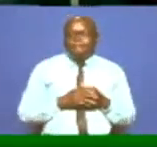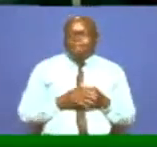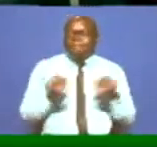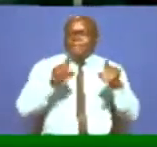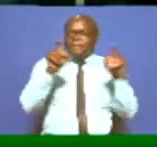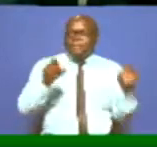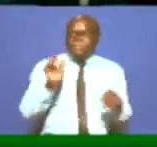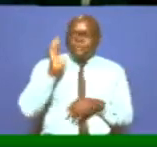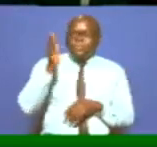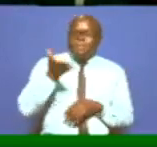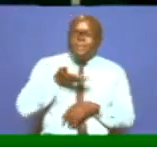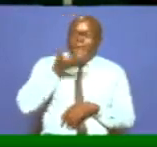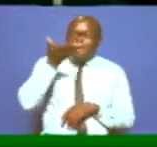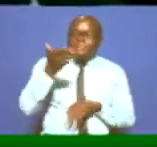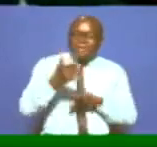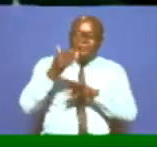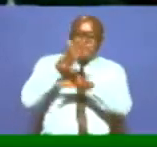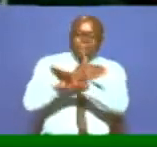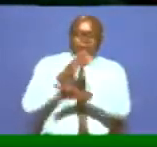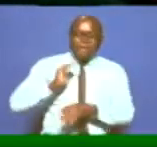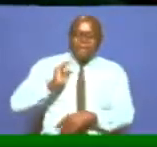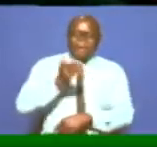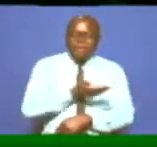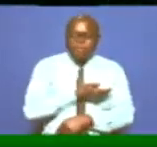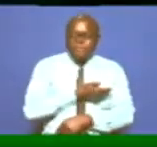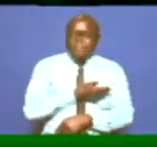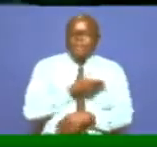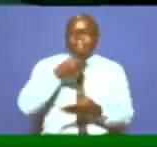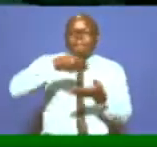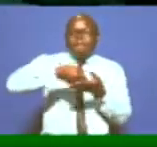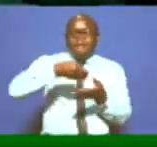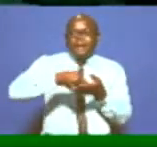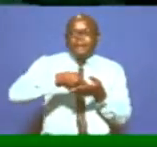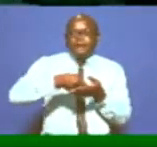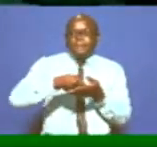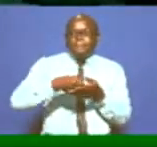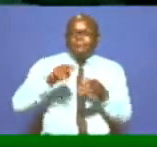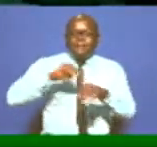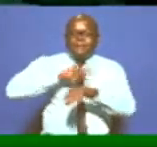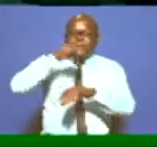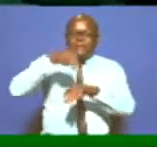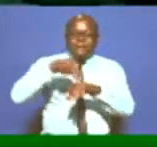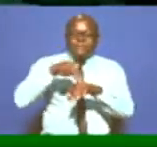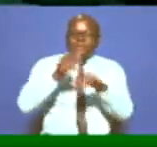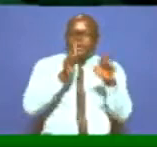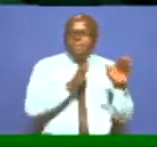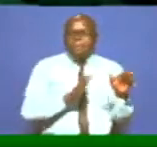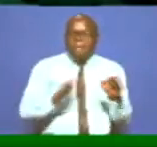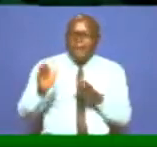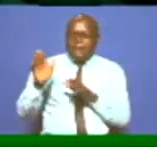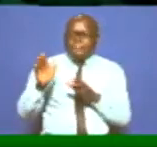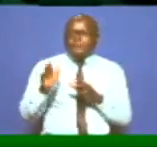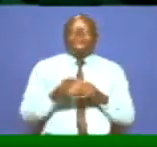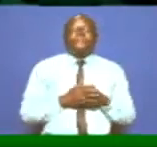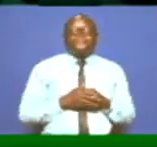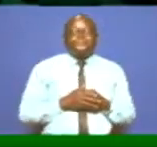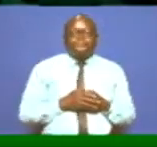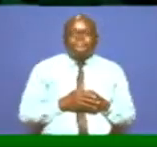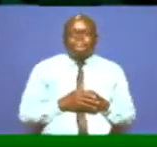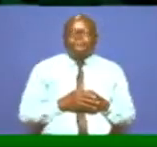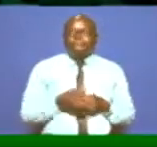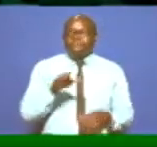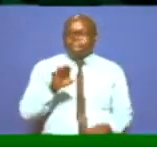will be replied before the Departmental Committee on Matters Finance and National Planning. Member for